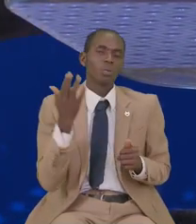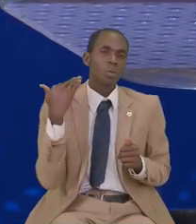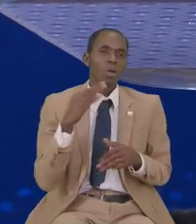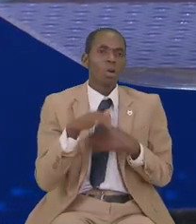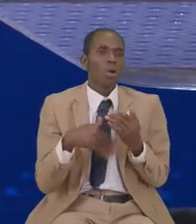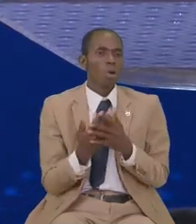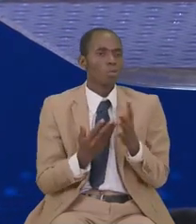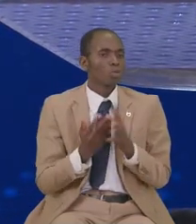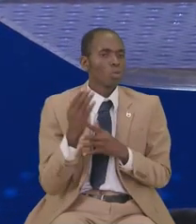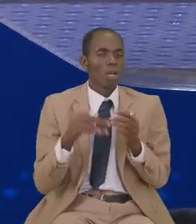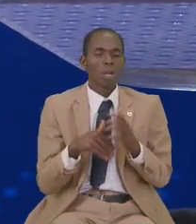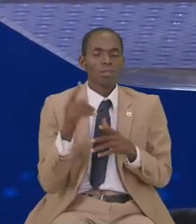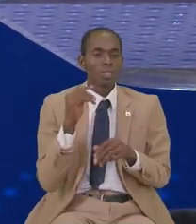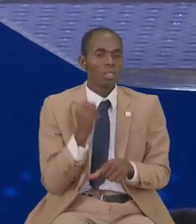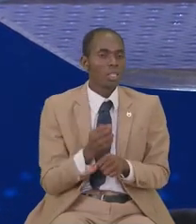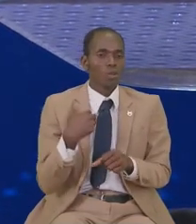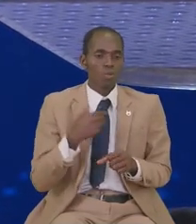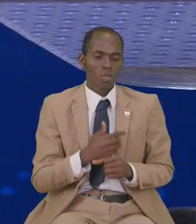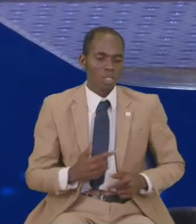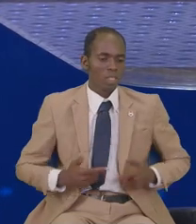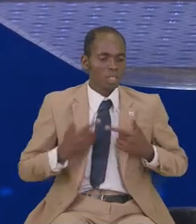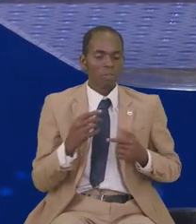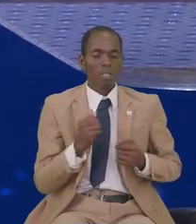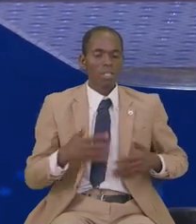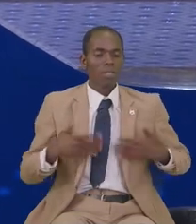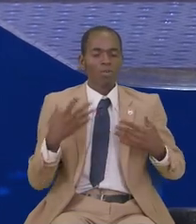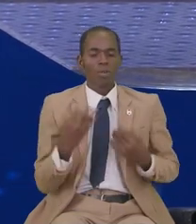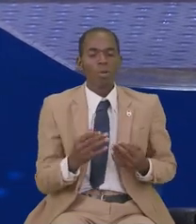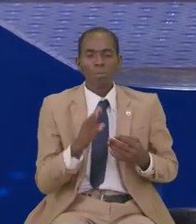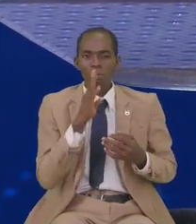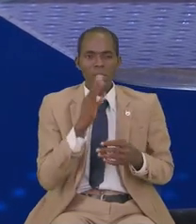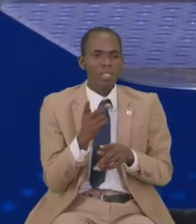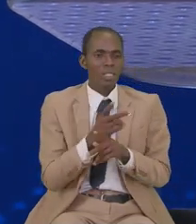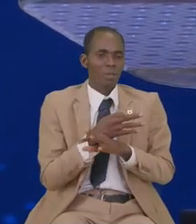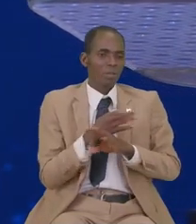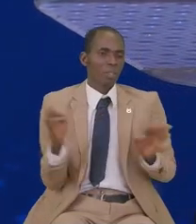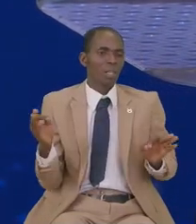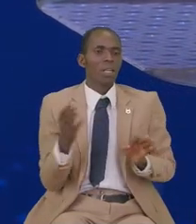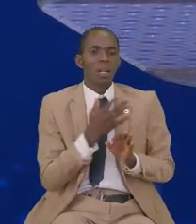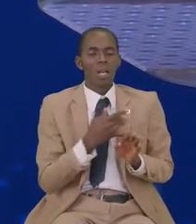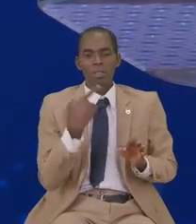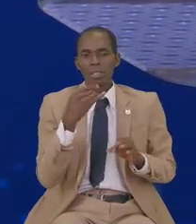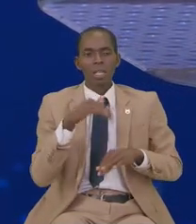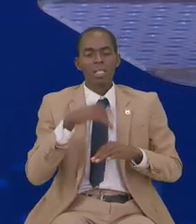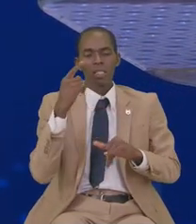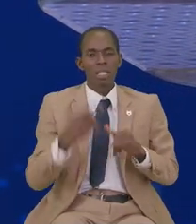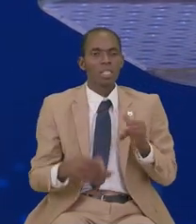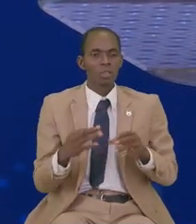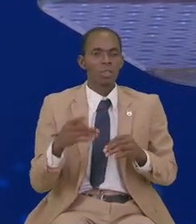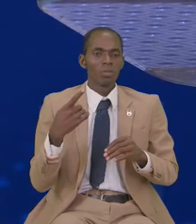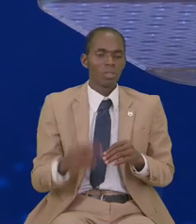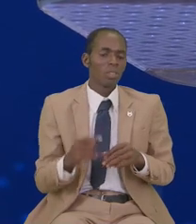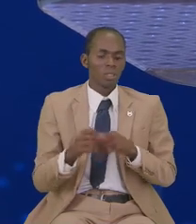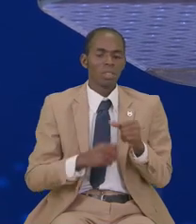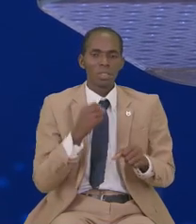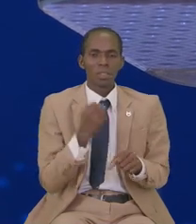year, we live a life of carelessness. And then we say, at the end of the year, December